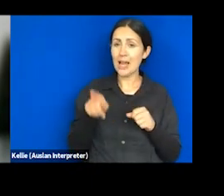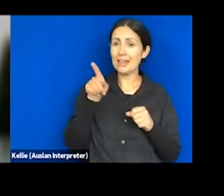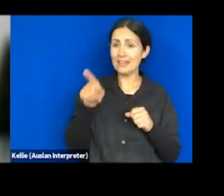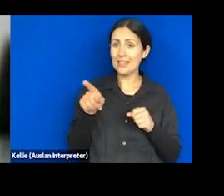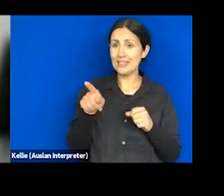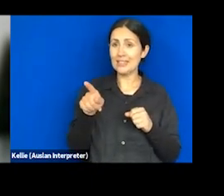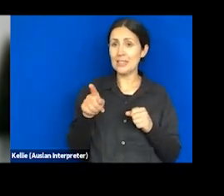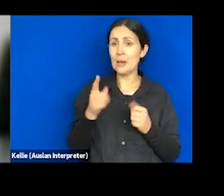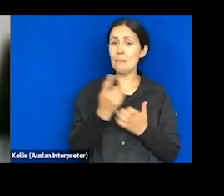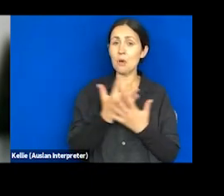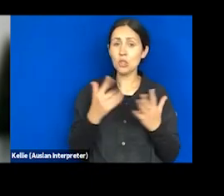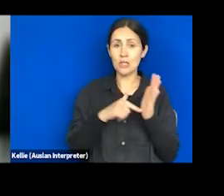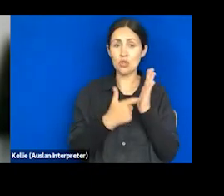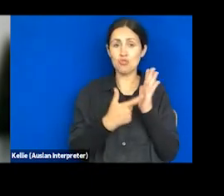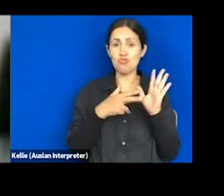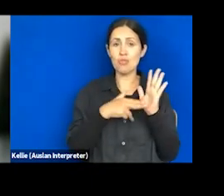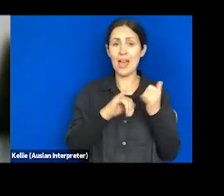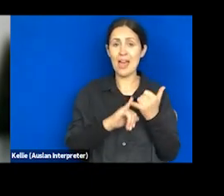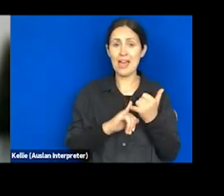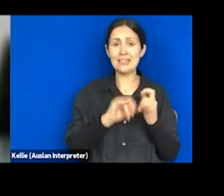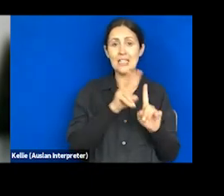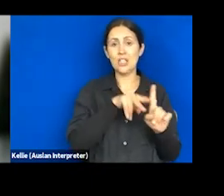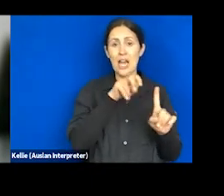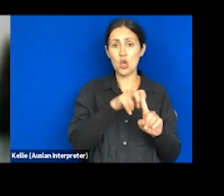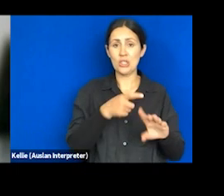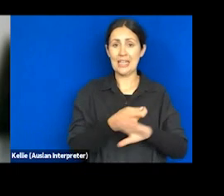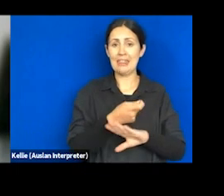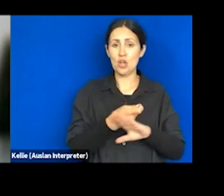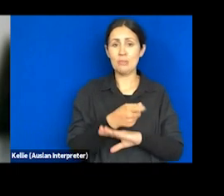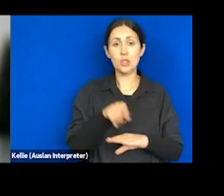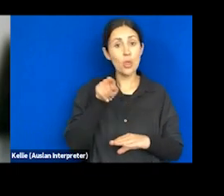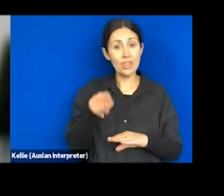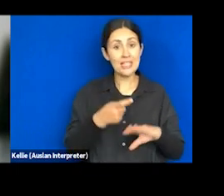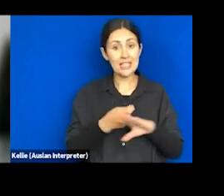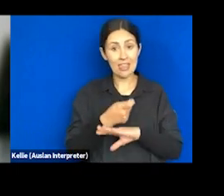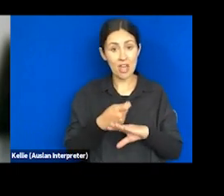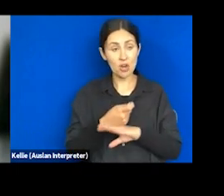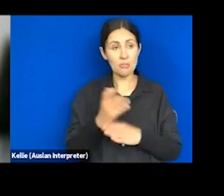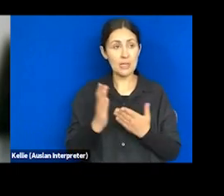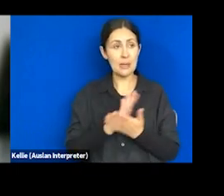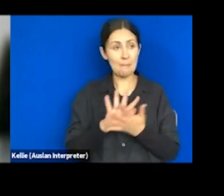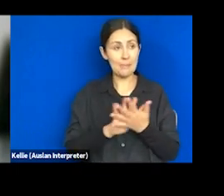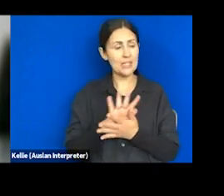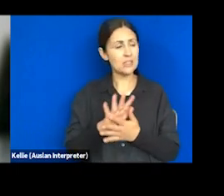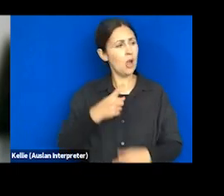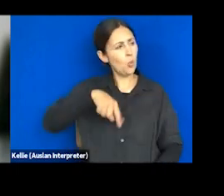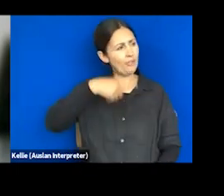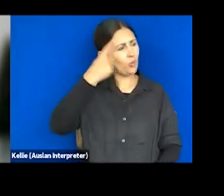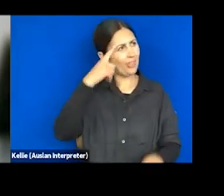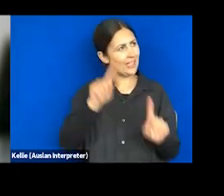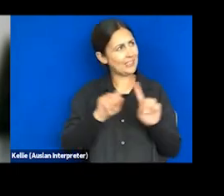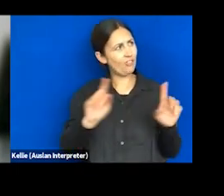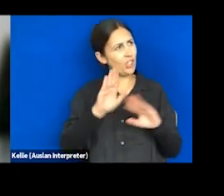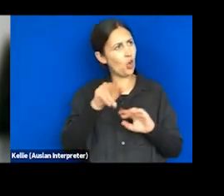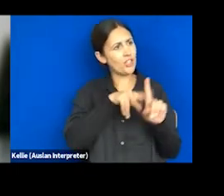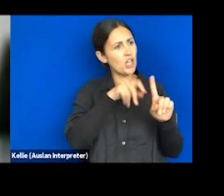a transdiagnostic therapy. And this therapy may cause us to rethink actually our diagnostic categories